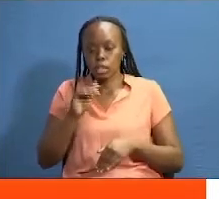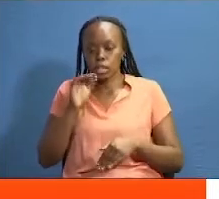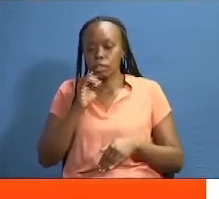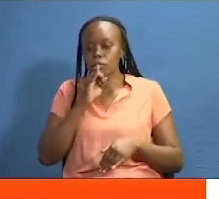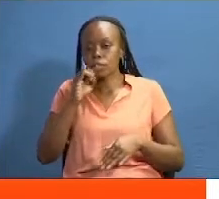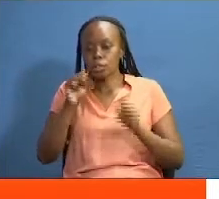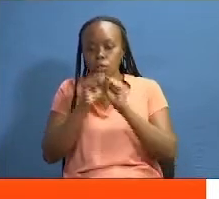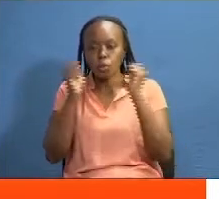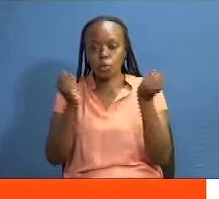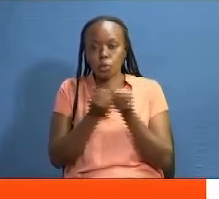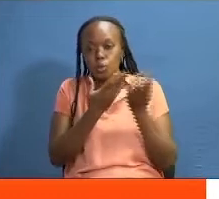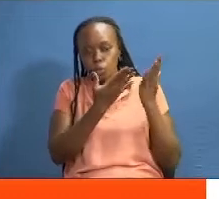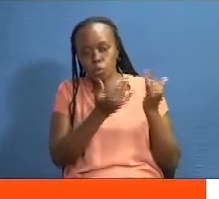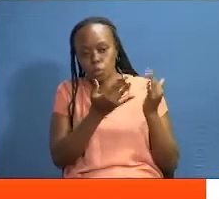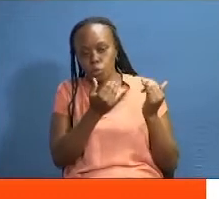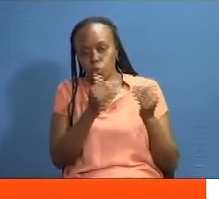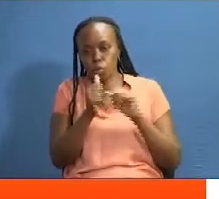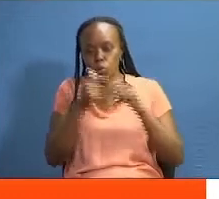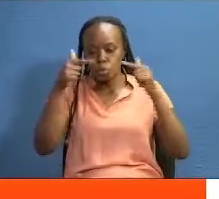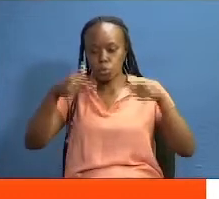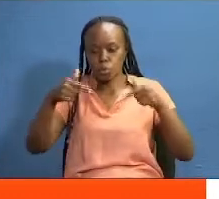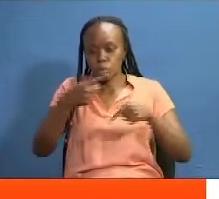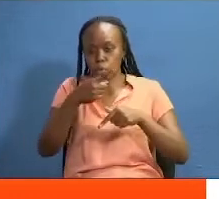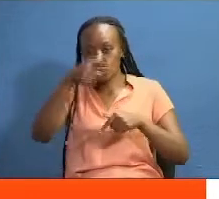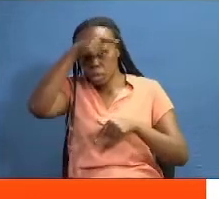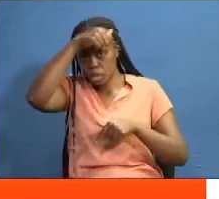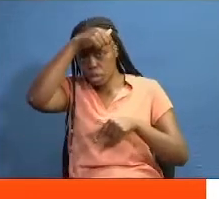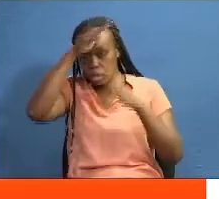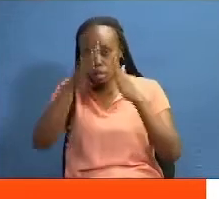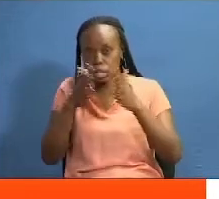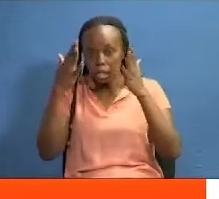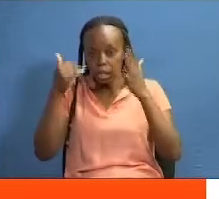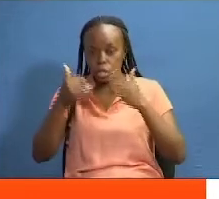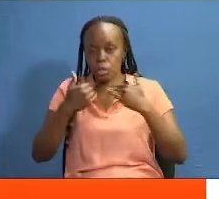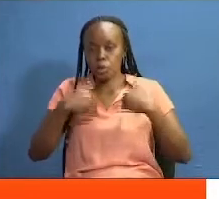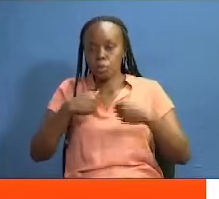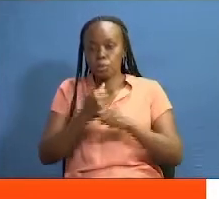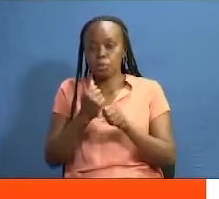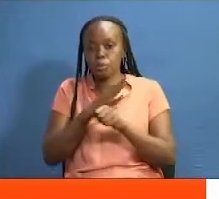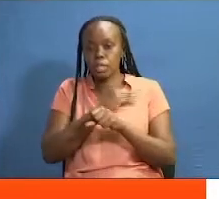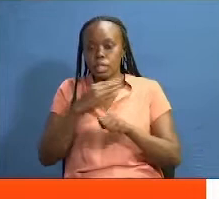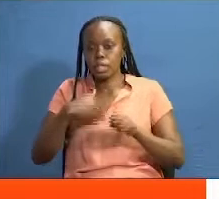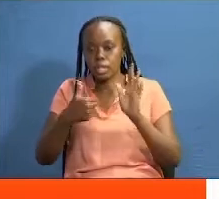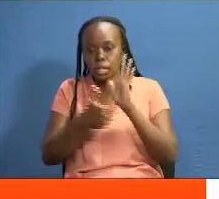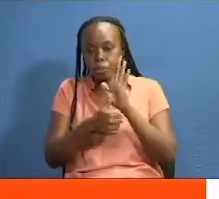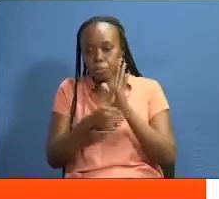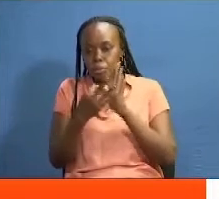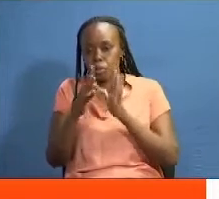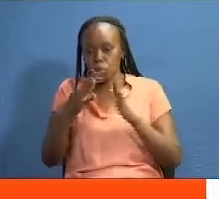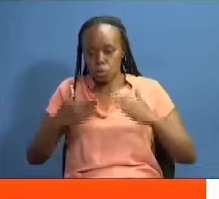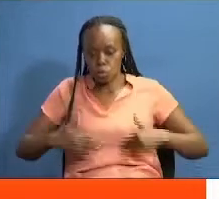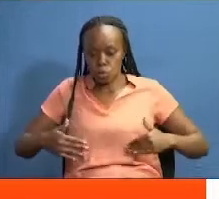that the societal expectations that immediately you graduate, you should now be getting a job. And we have a problem of,